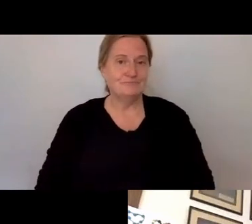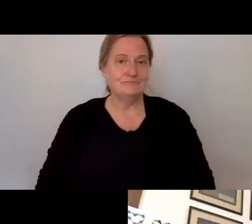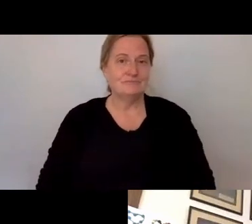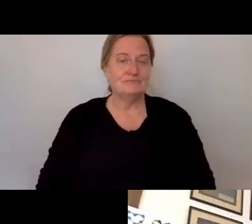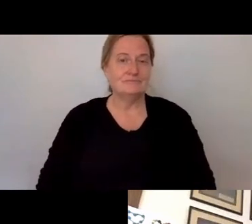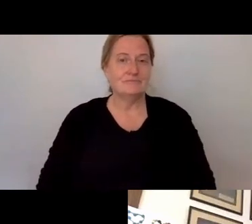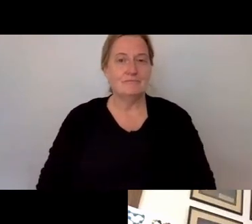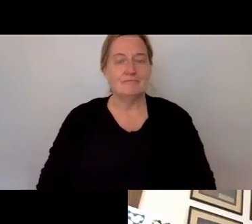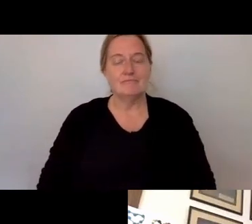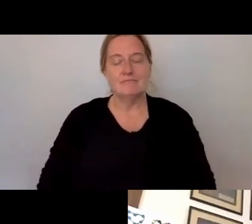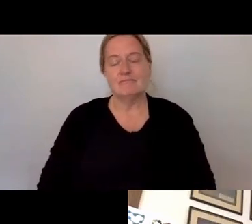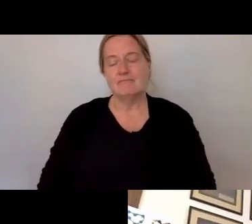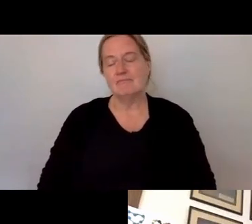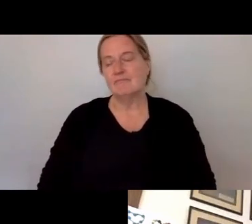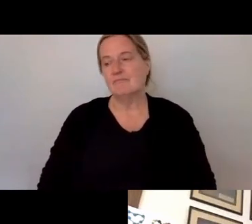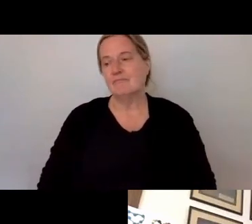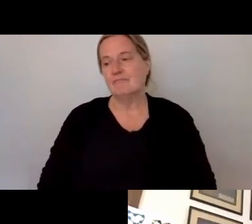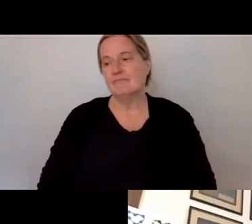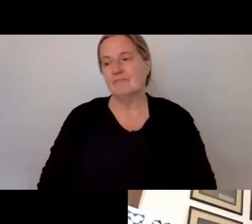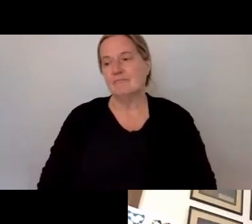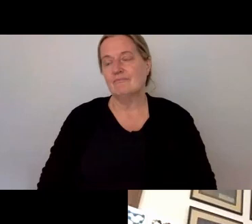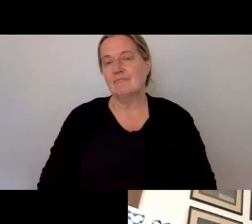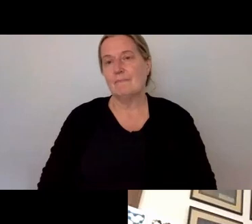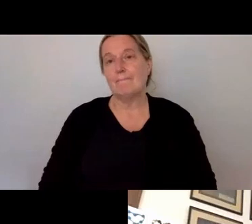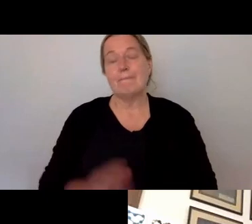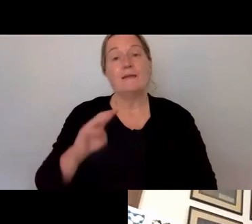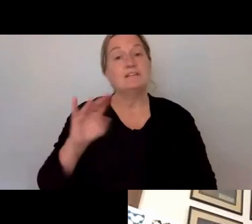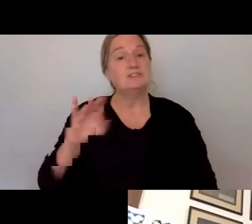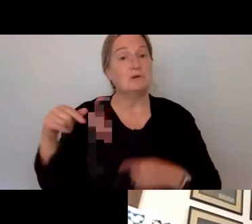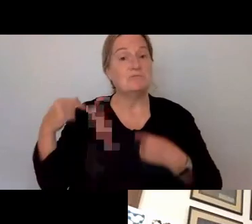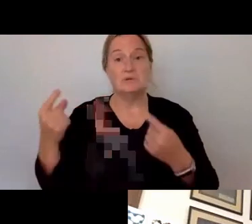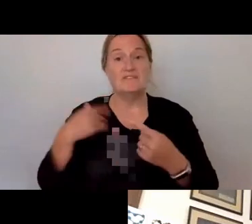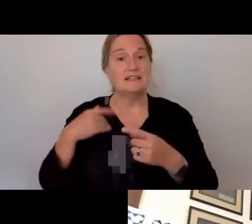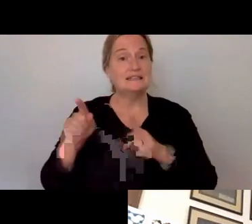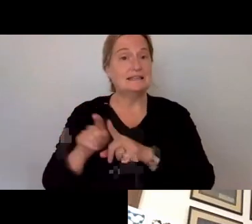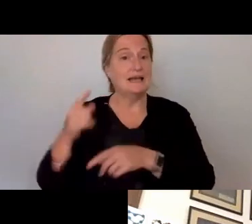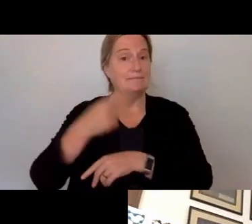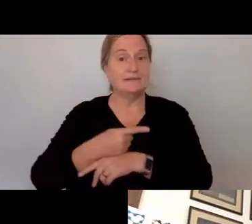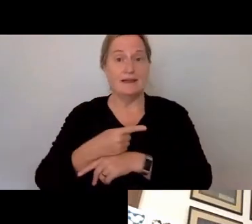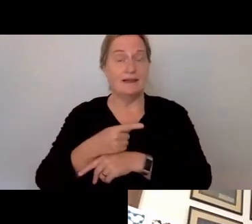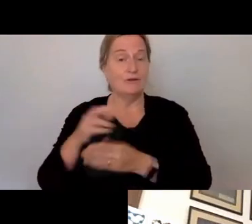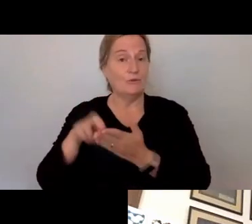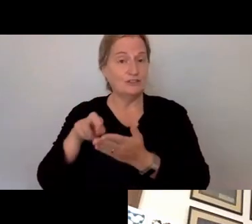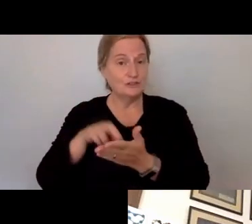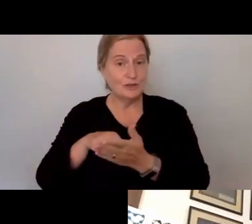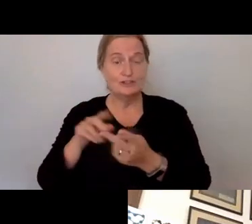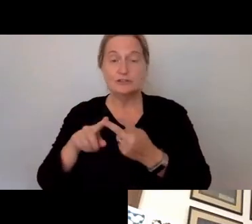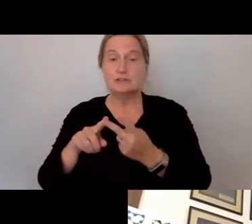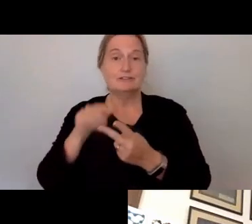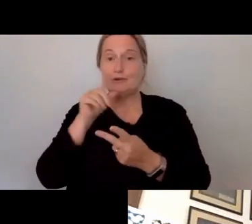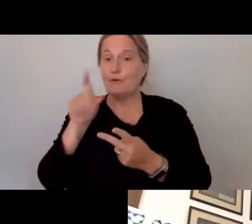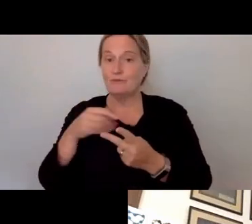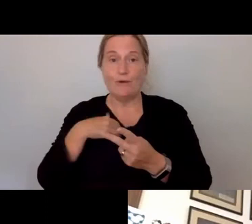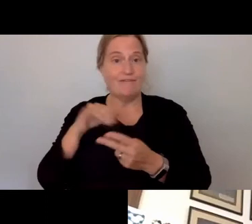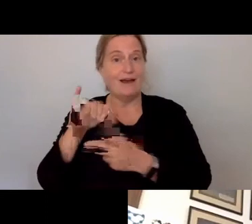has same-day registration. And if you don't have ID, you can be vouched for if you actually go to the place.